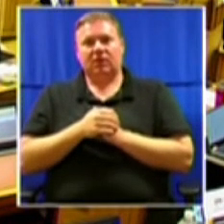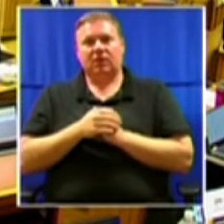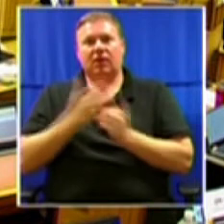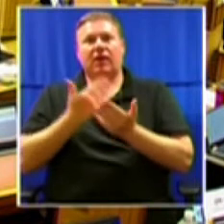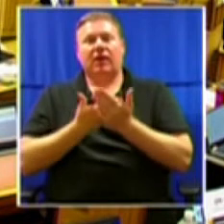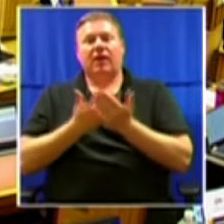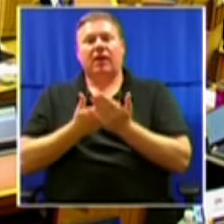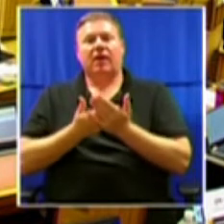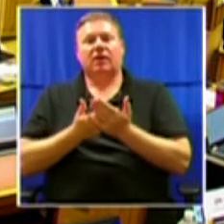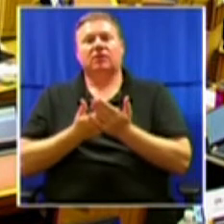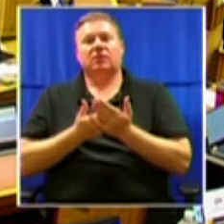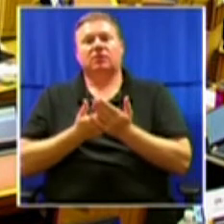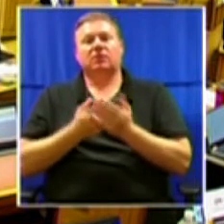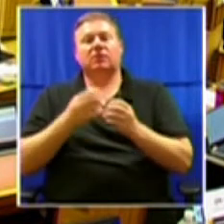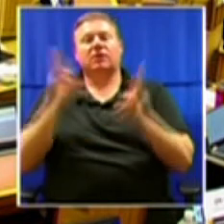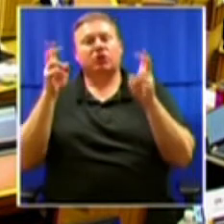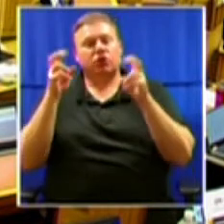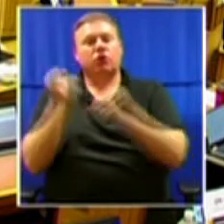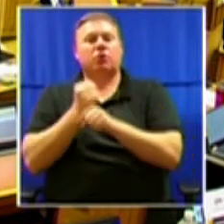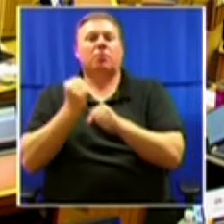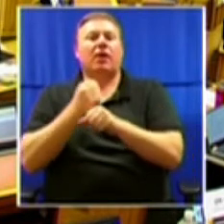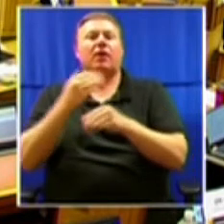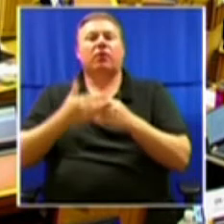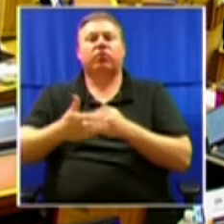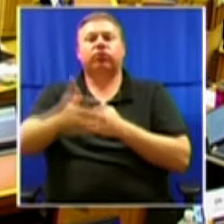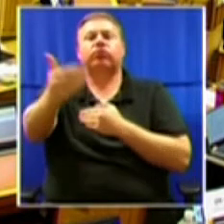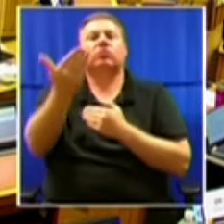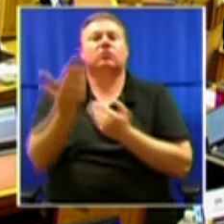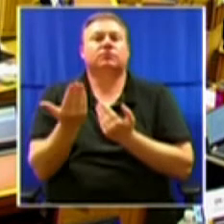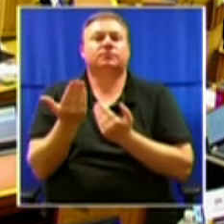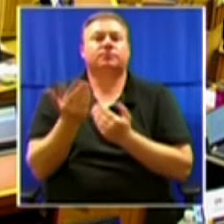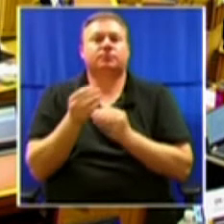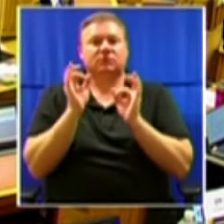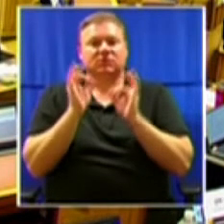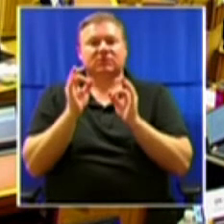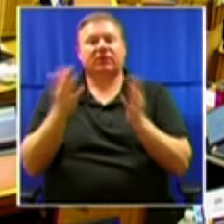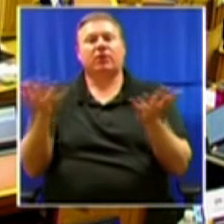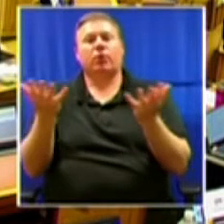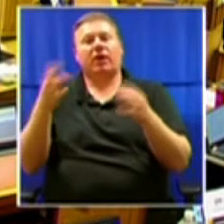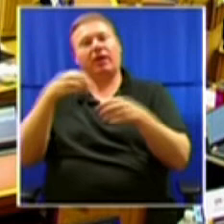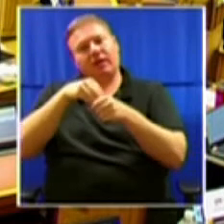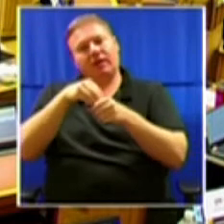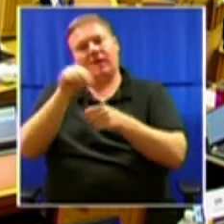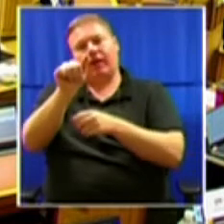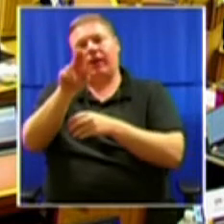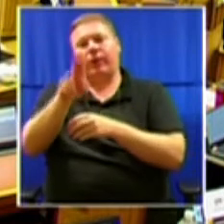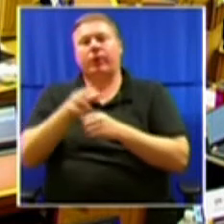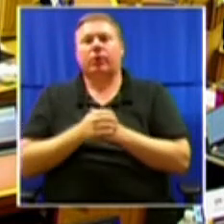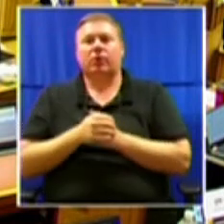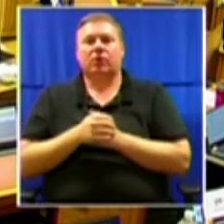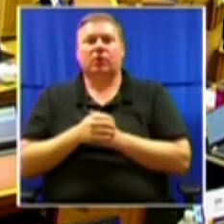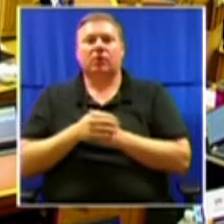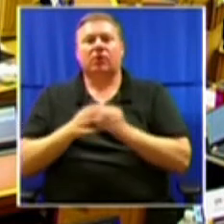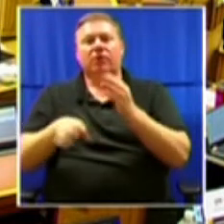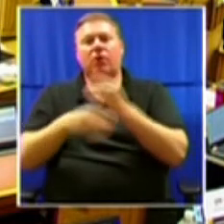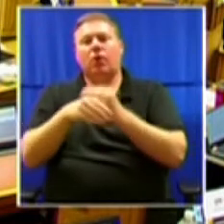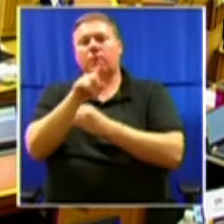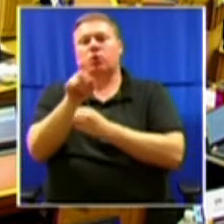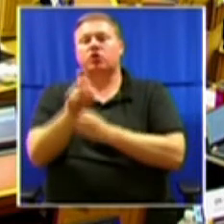issue with us, particularly in the AU. The follow-up question is